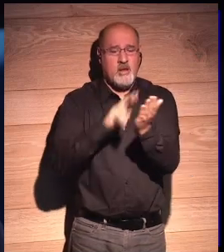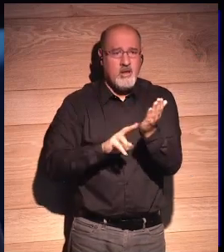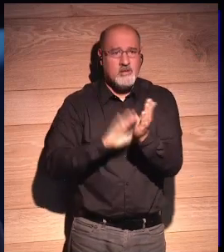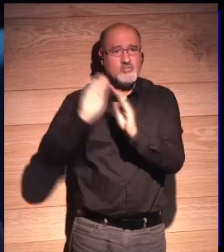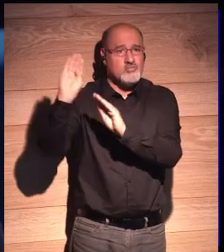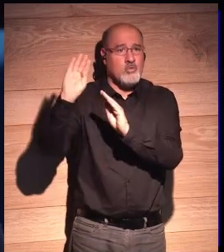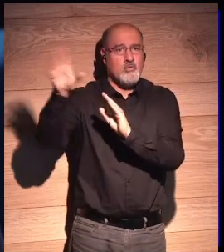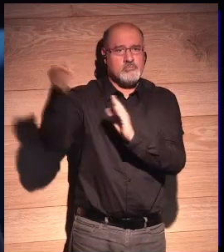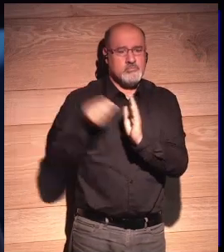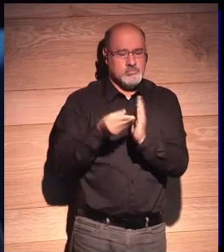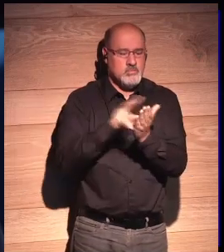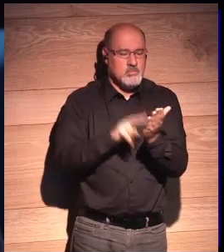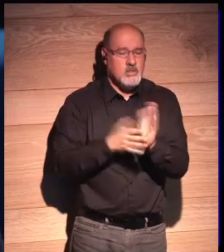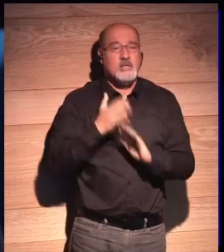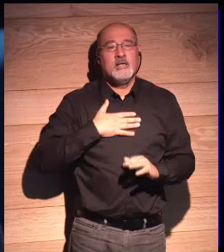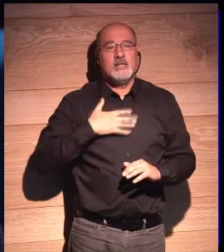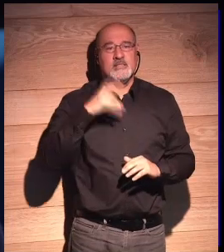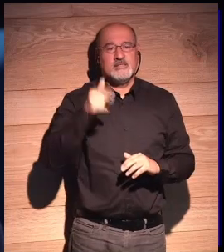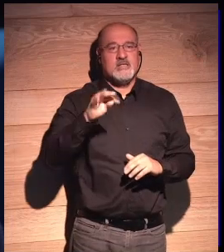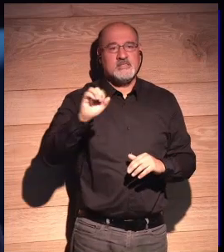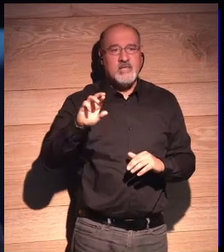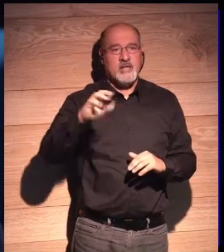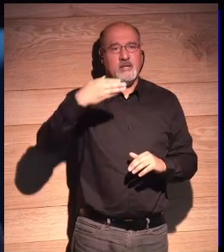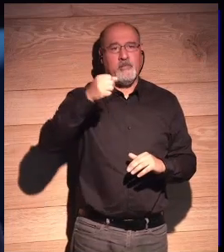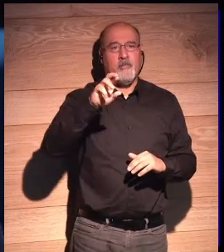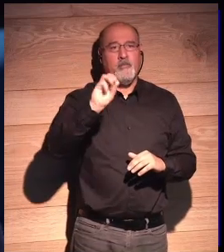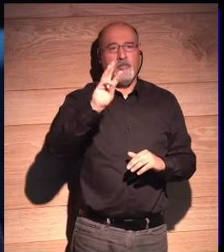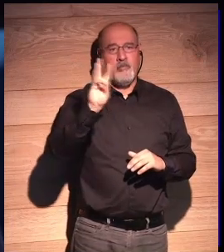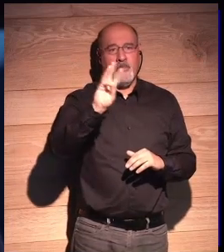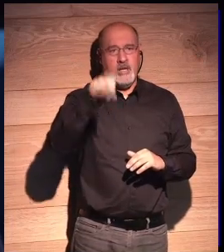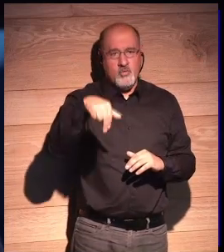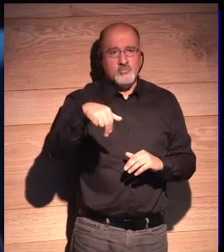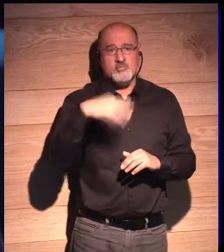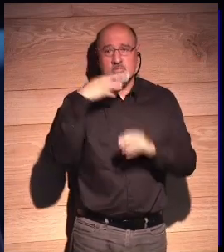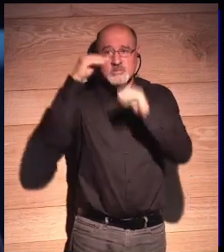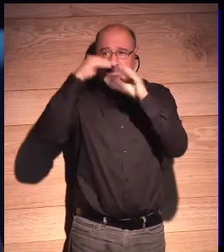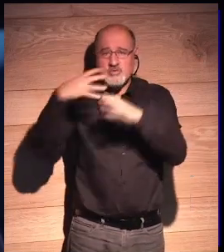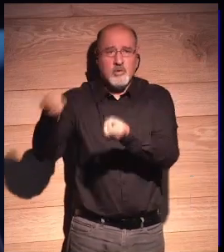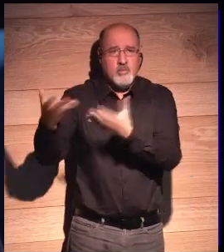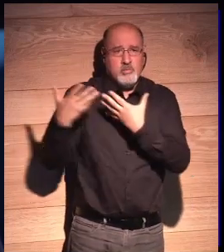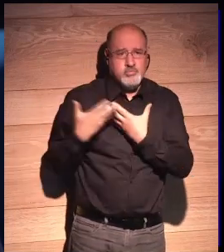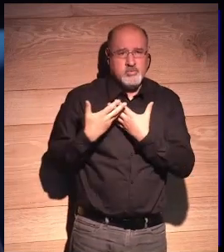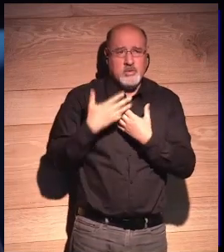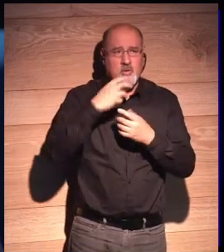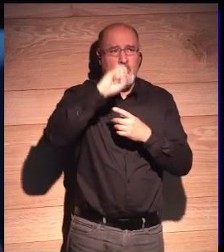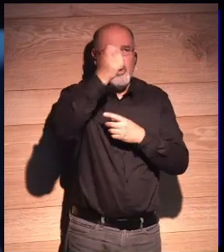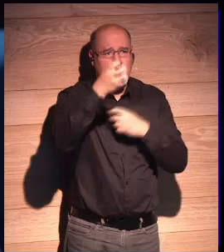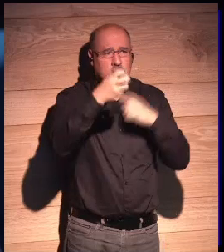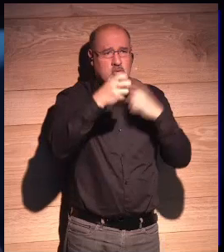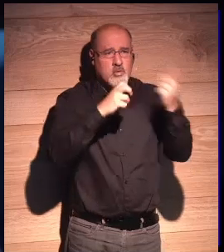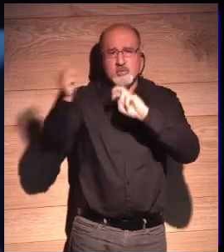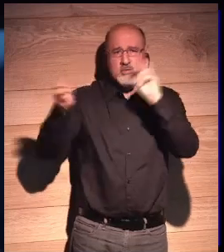like Chester Brown, they'll start to tell you a story of something that happened to them, and you go like, "No, I know that because I read